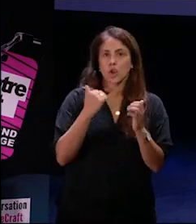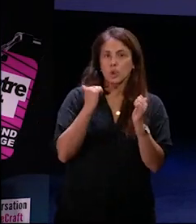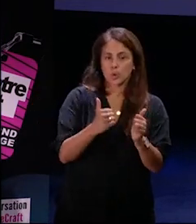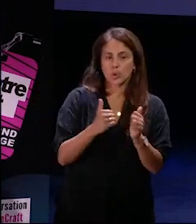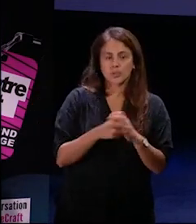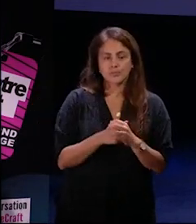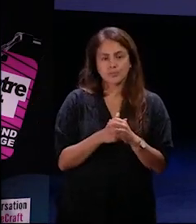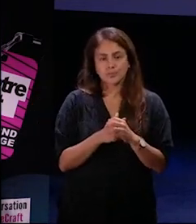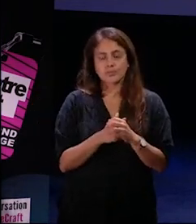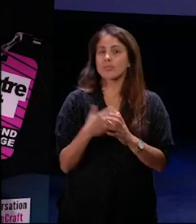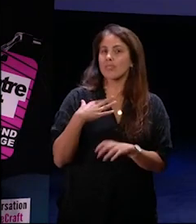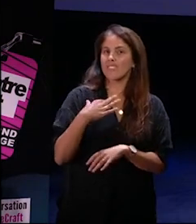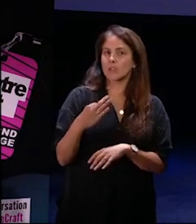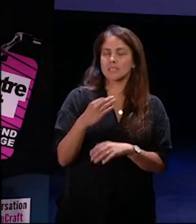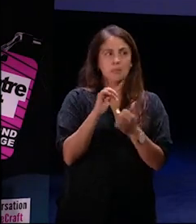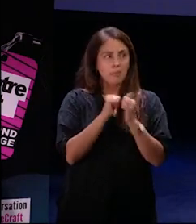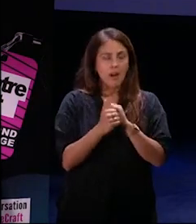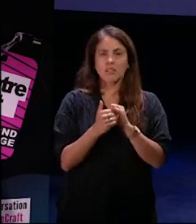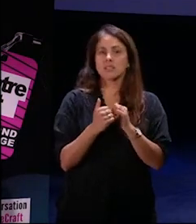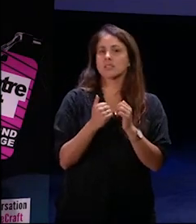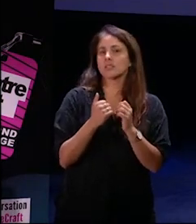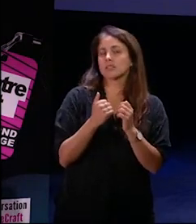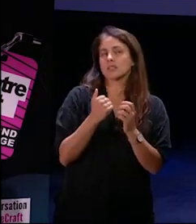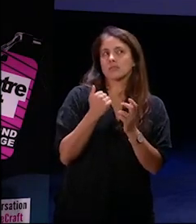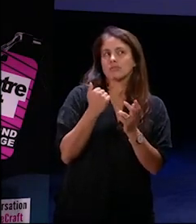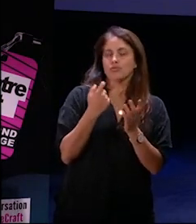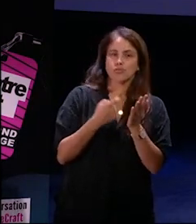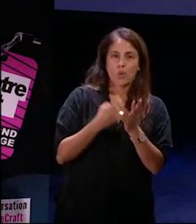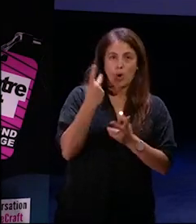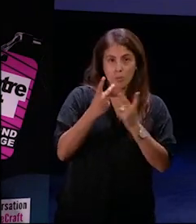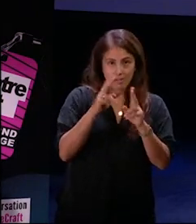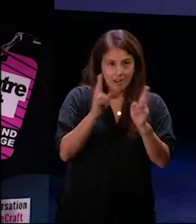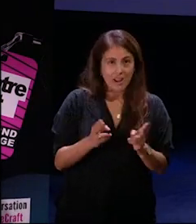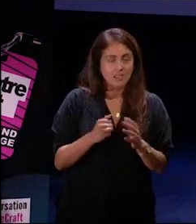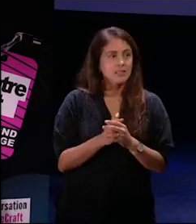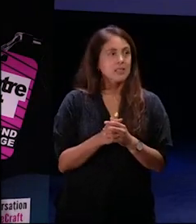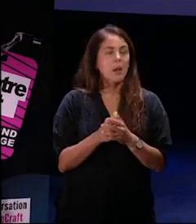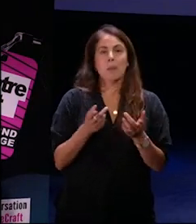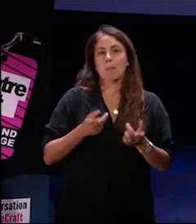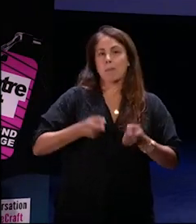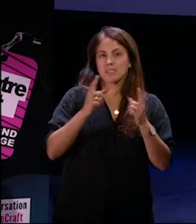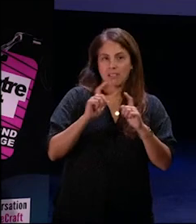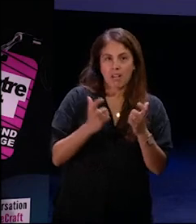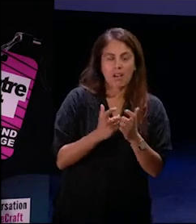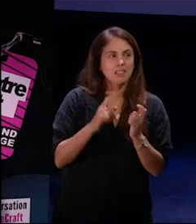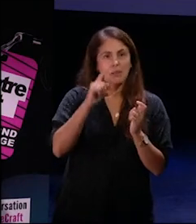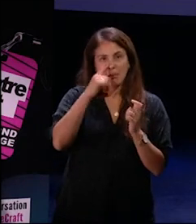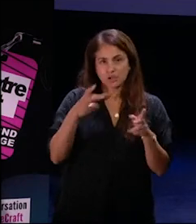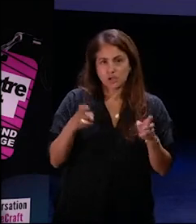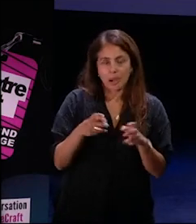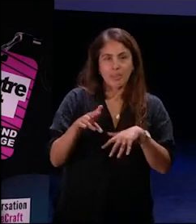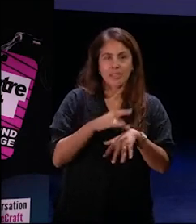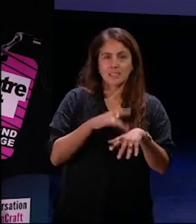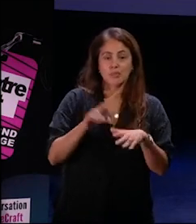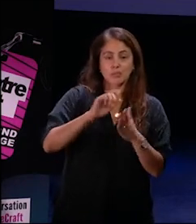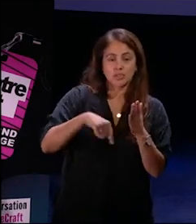our volunteers and partners, the Royal Opera House, which has given us this incredible space, Masterclass, Mousetrap, Theatre Projects, and apparently